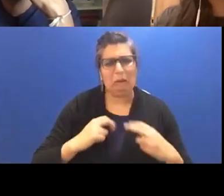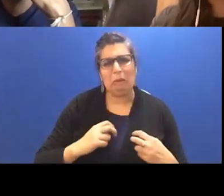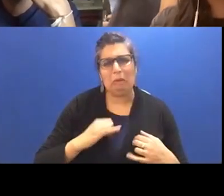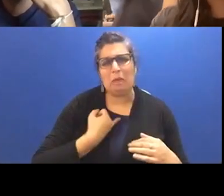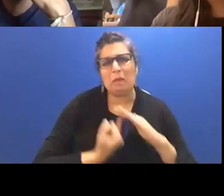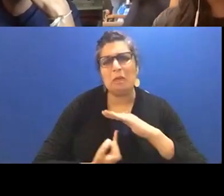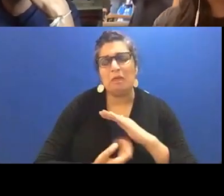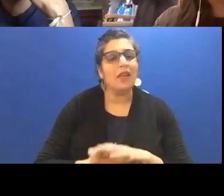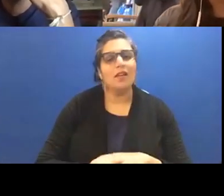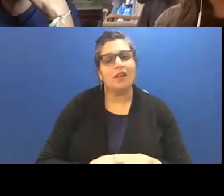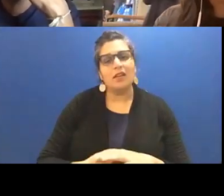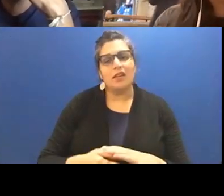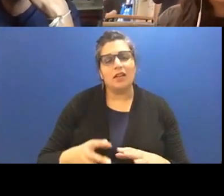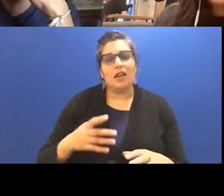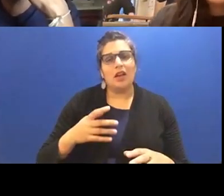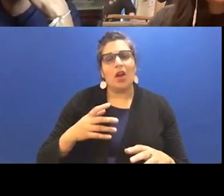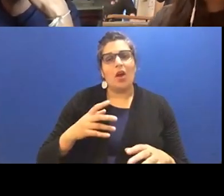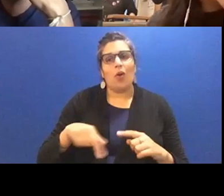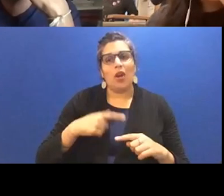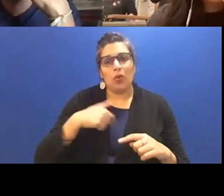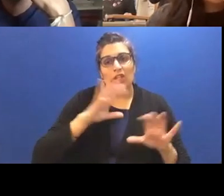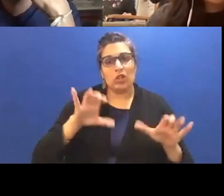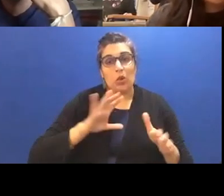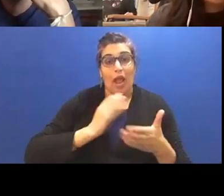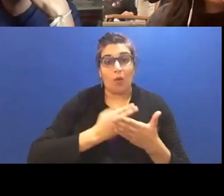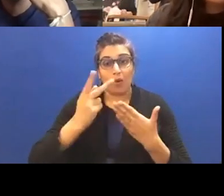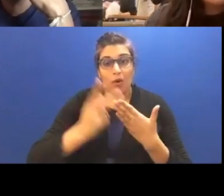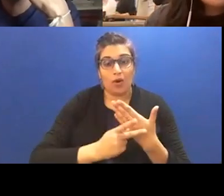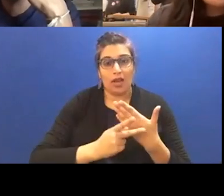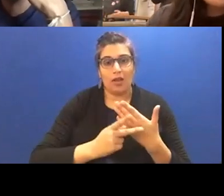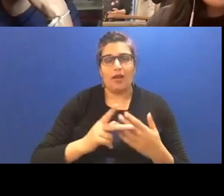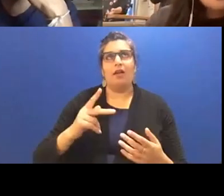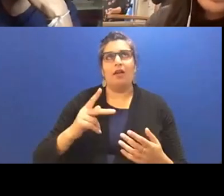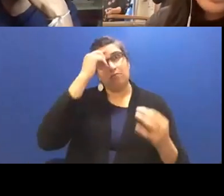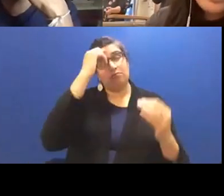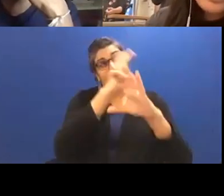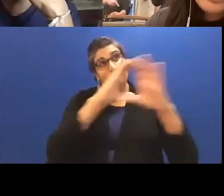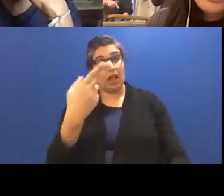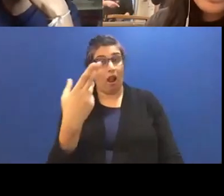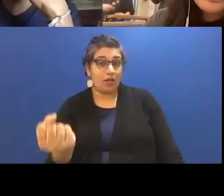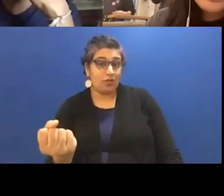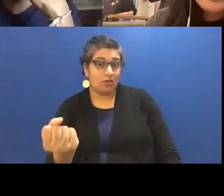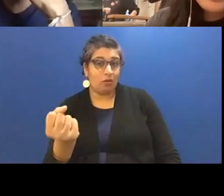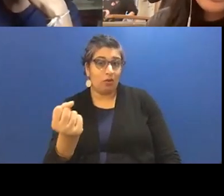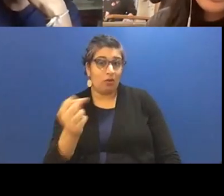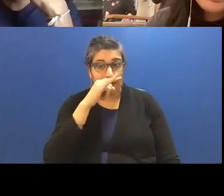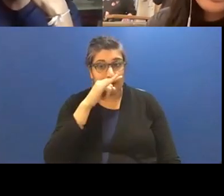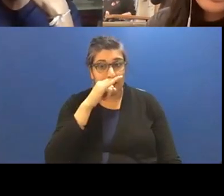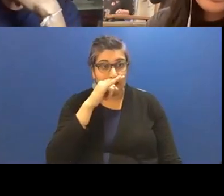our programming of like, you know, the high school kid in like the middle of the country who